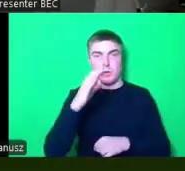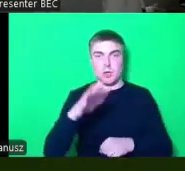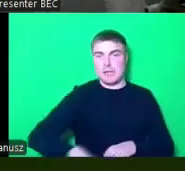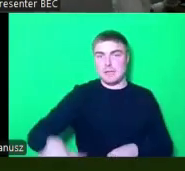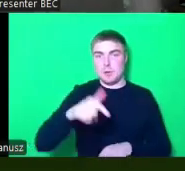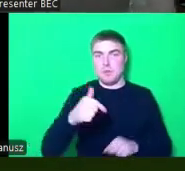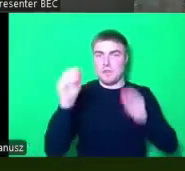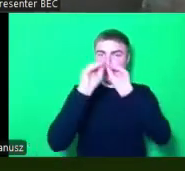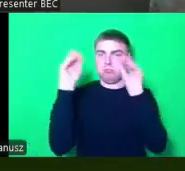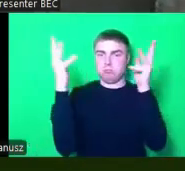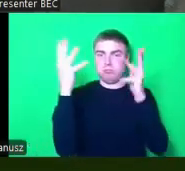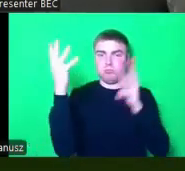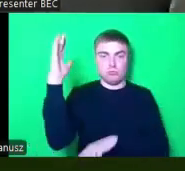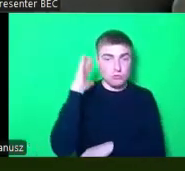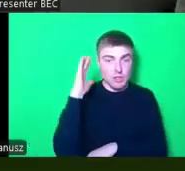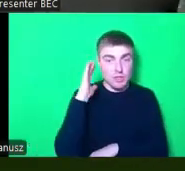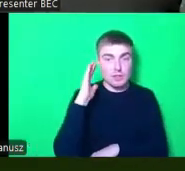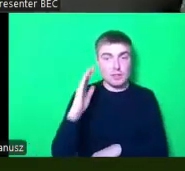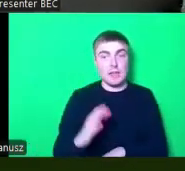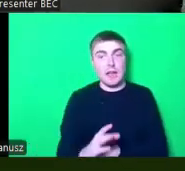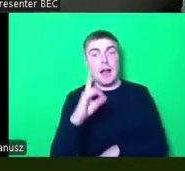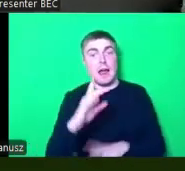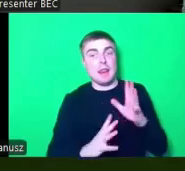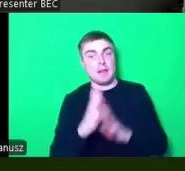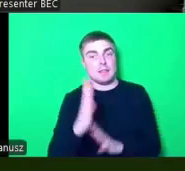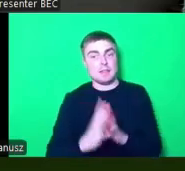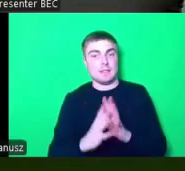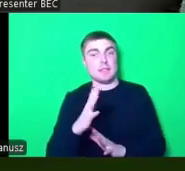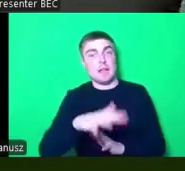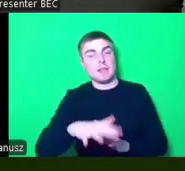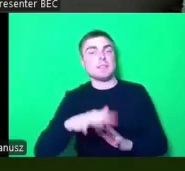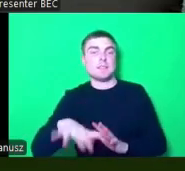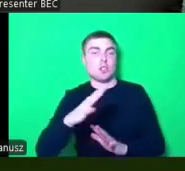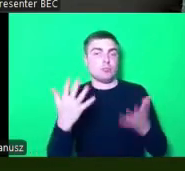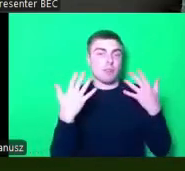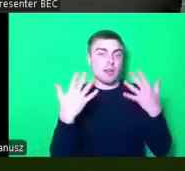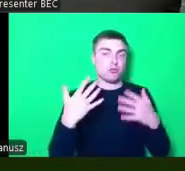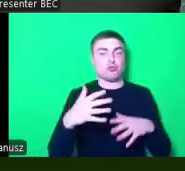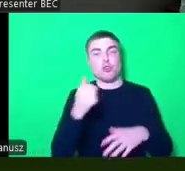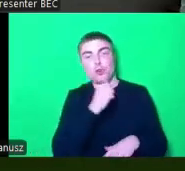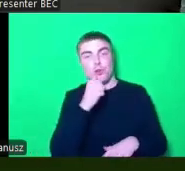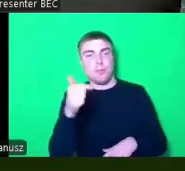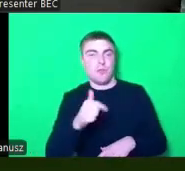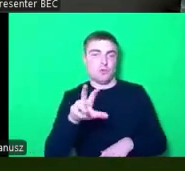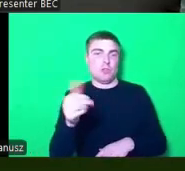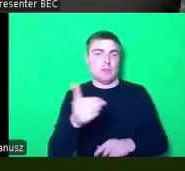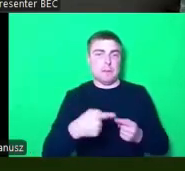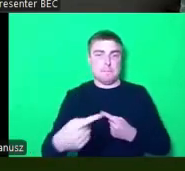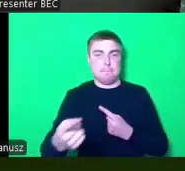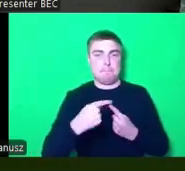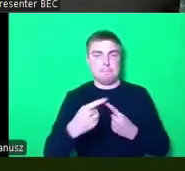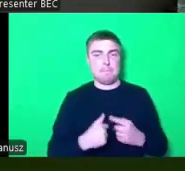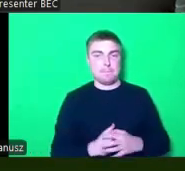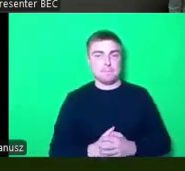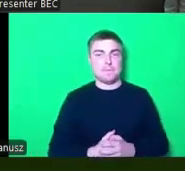nice green area where you can go playing with your children or sitting on a bench as elder people in urban environments.